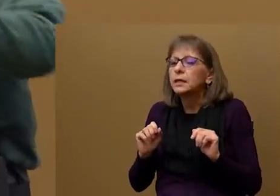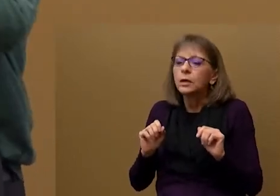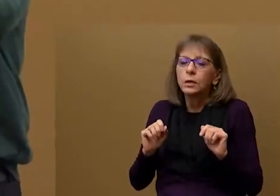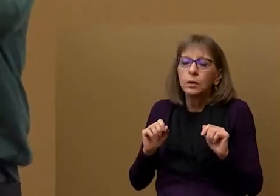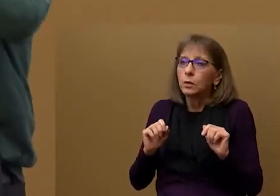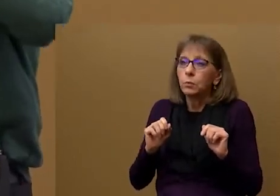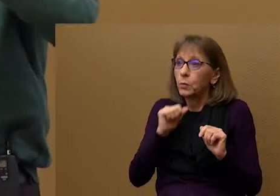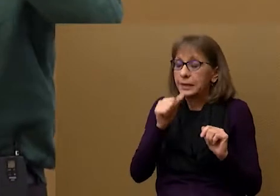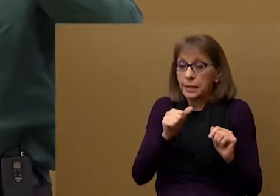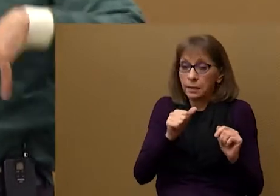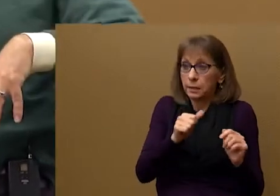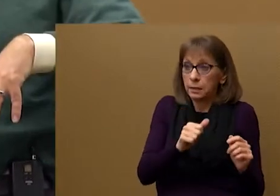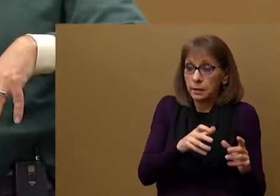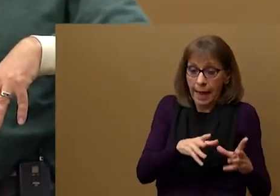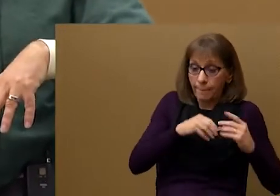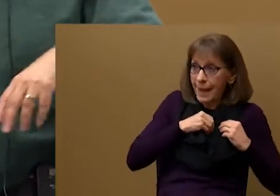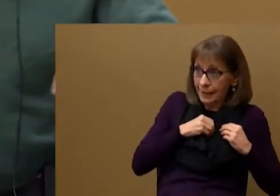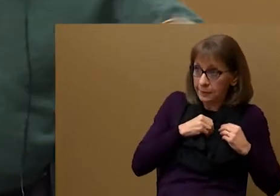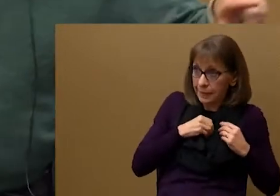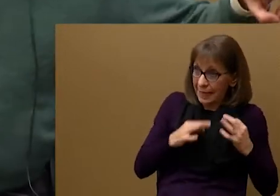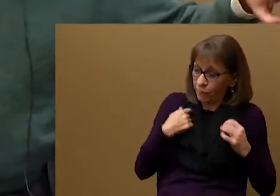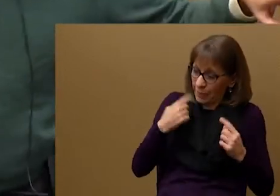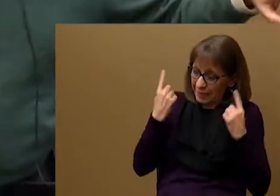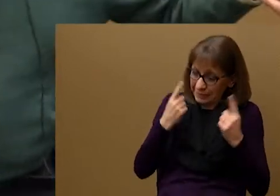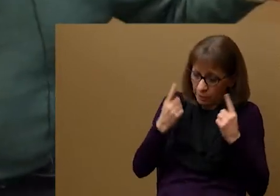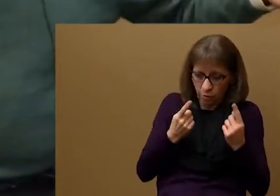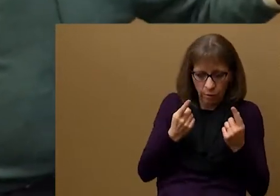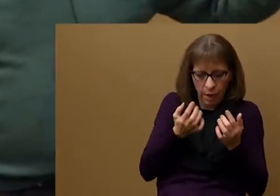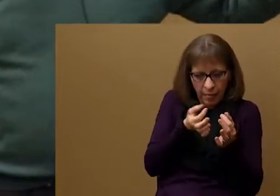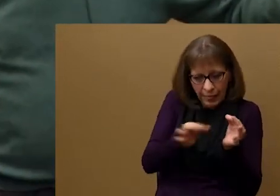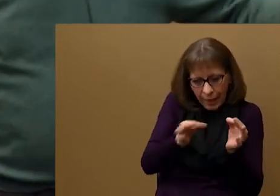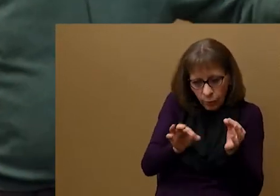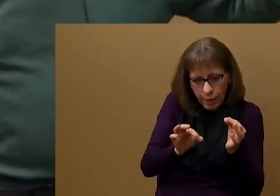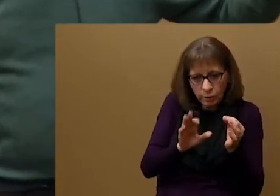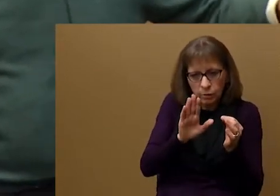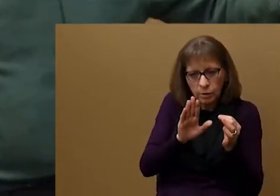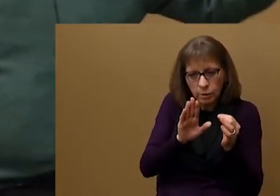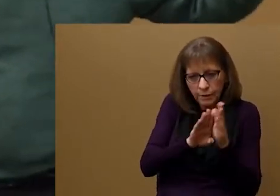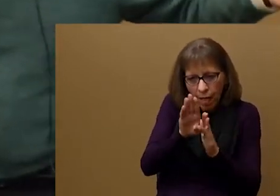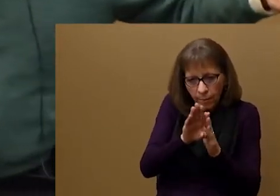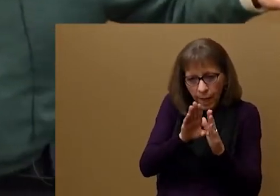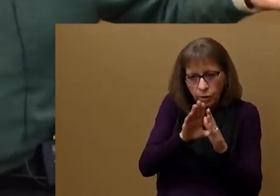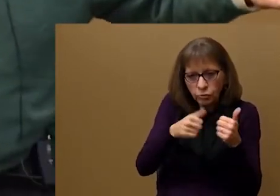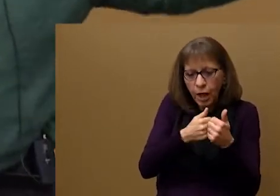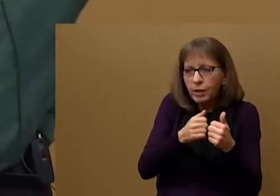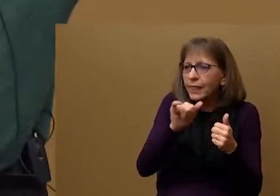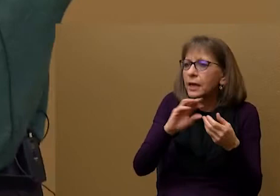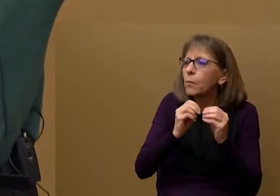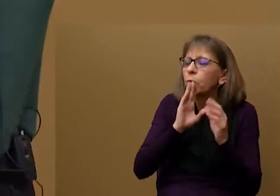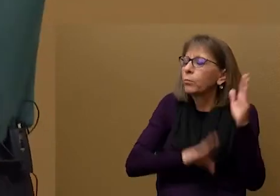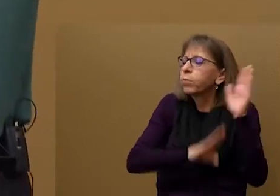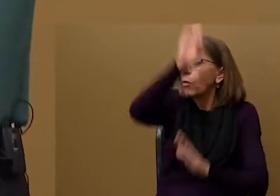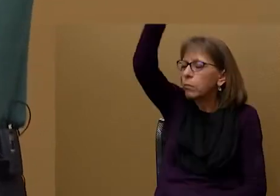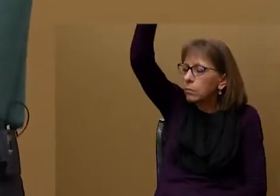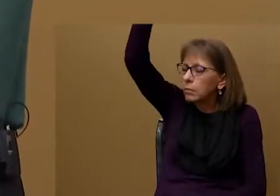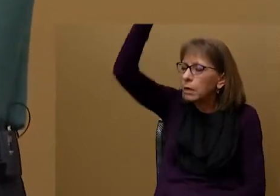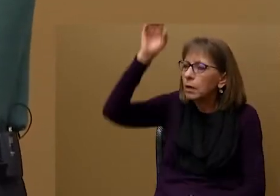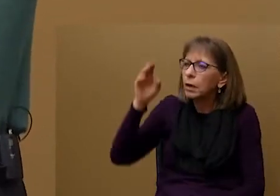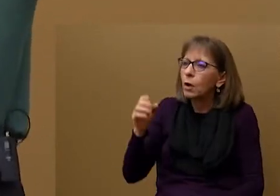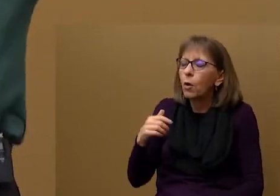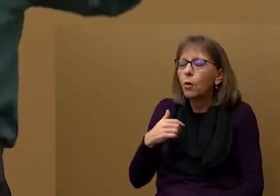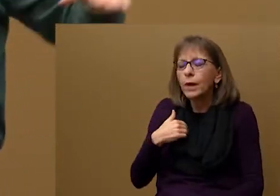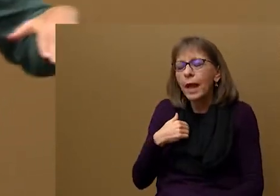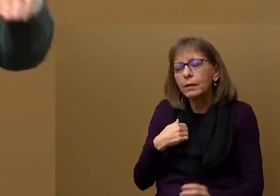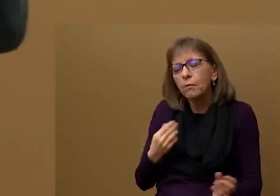time, that we didn't admit. If we also started considering language and other kind of developmental challenges, that number would be through the